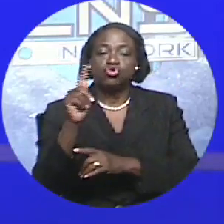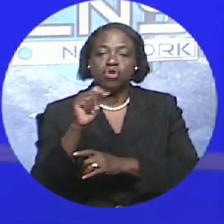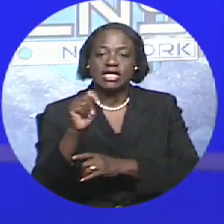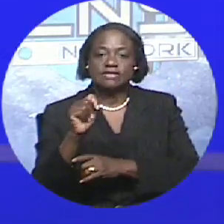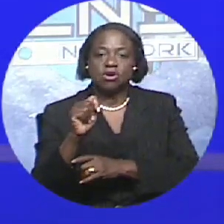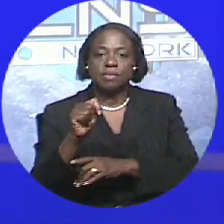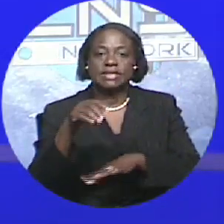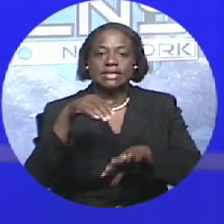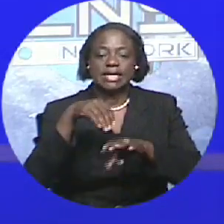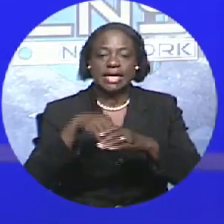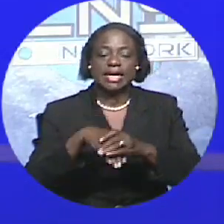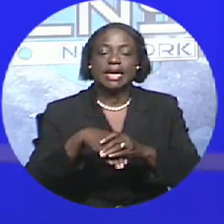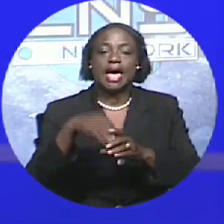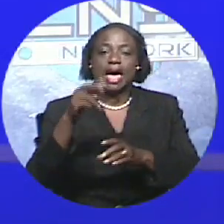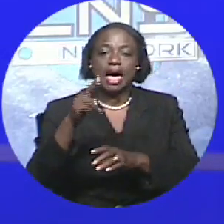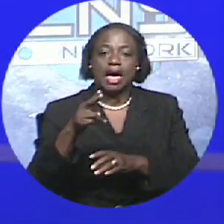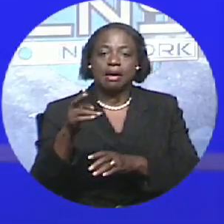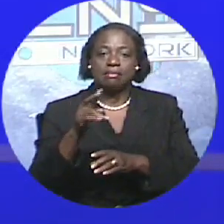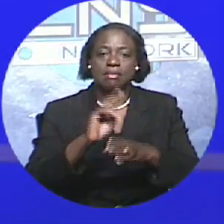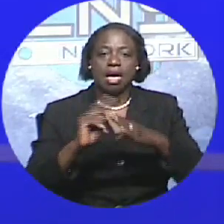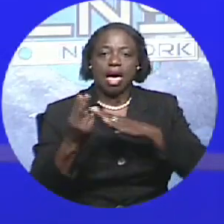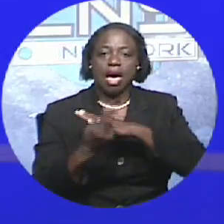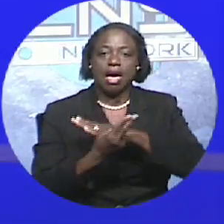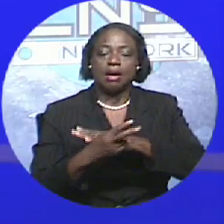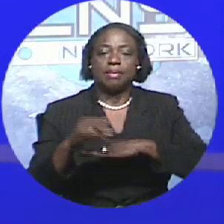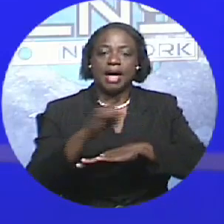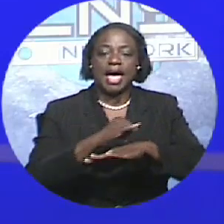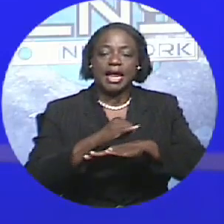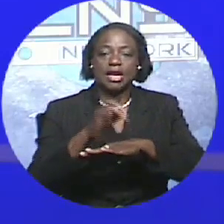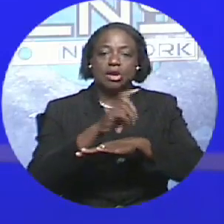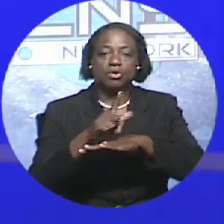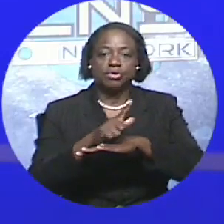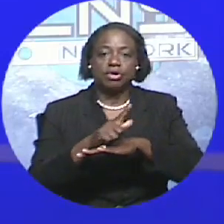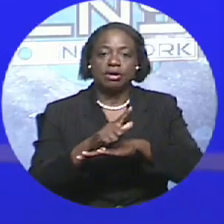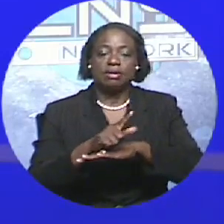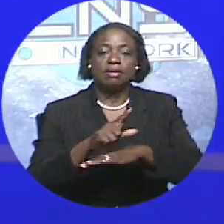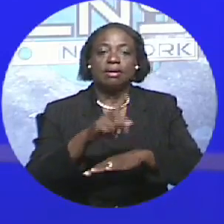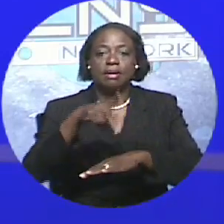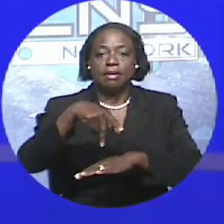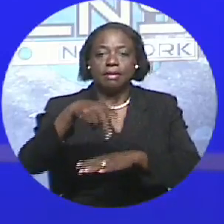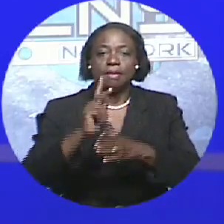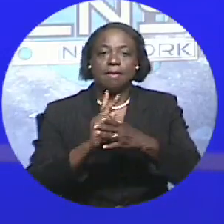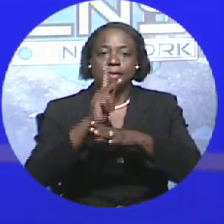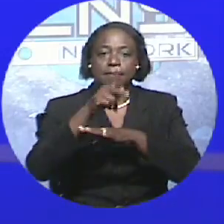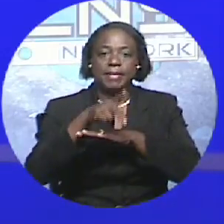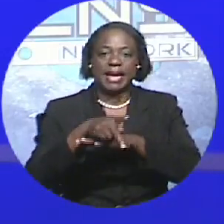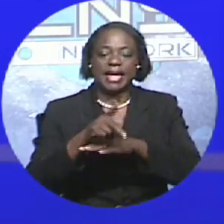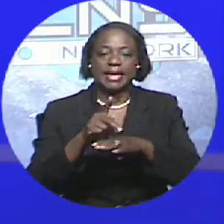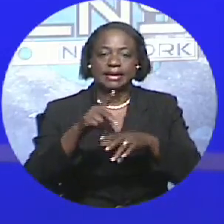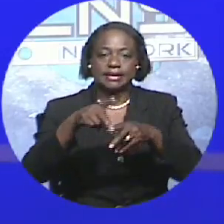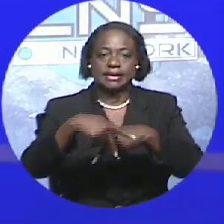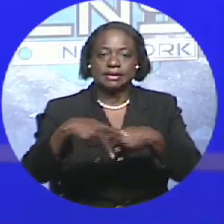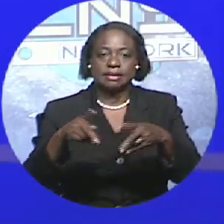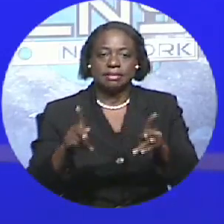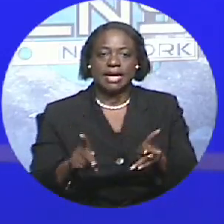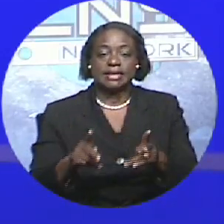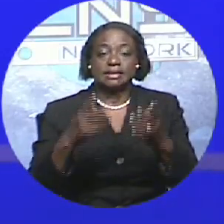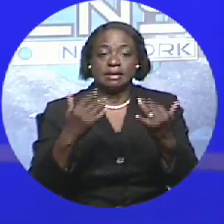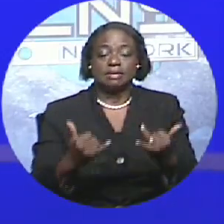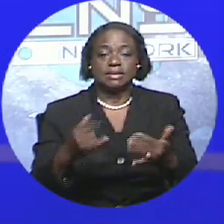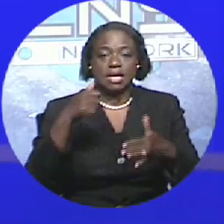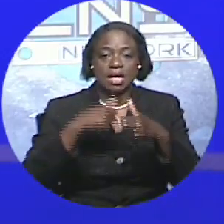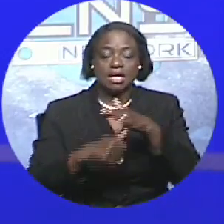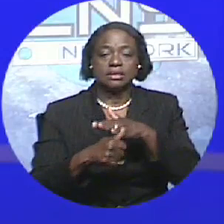at the Harbor Island Eleuthera Power Plant. Both fires that reportedly occurred last Wednesday and Friday are currently under